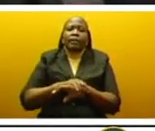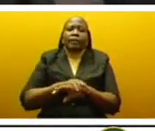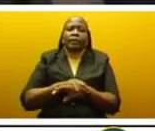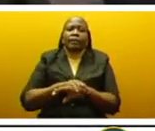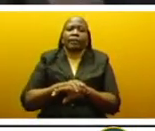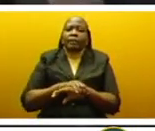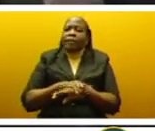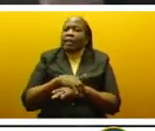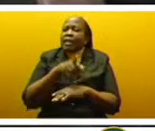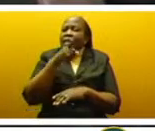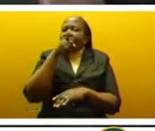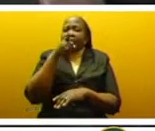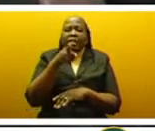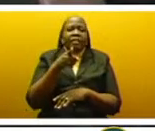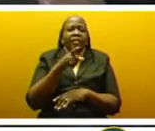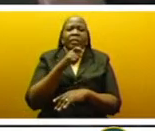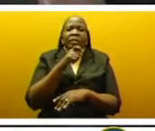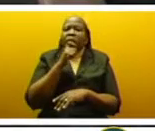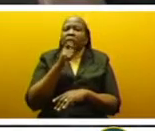is not an idle